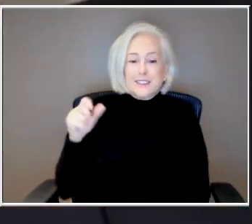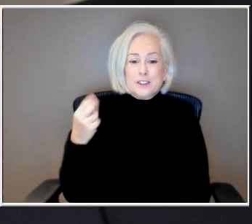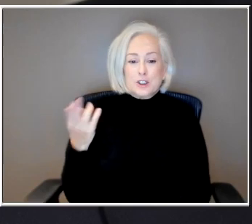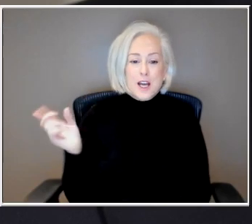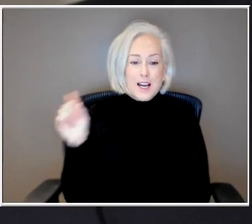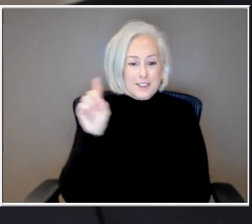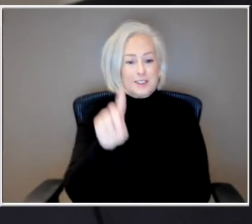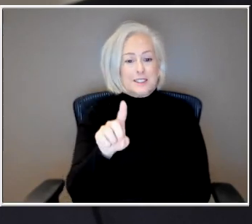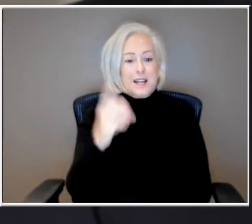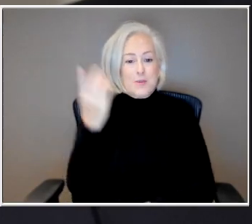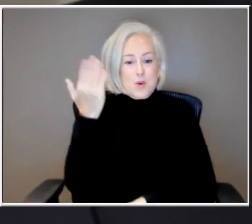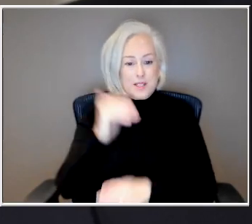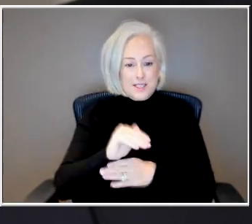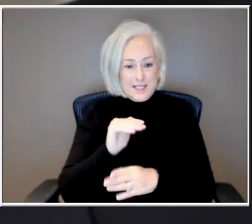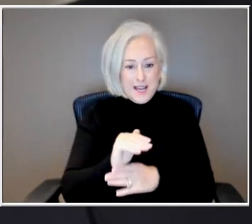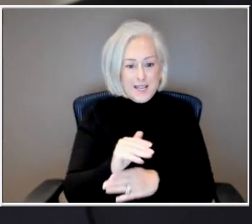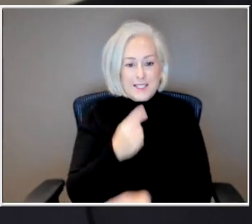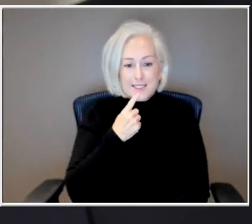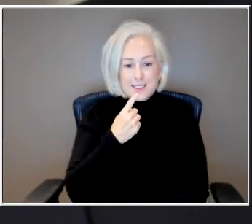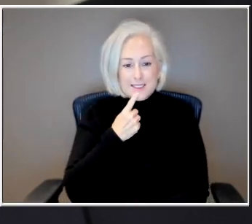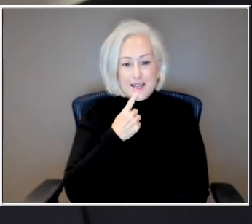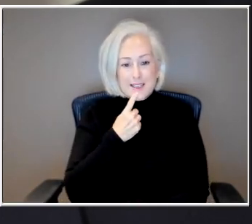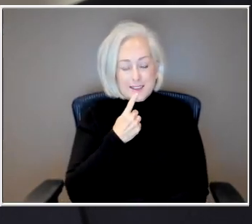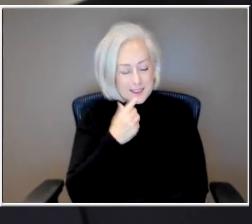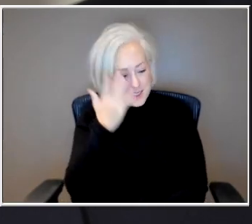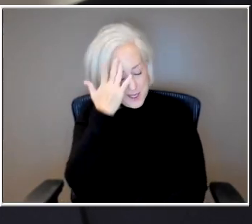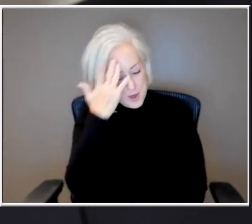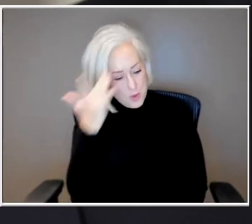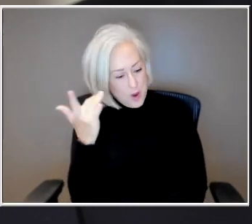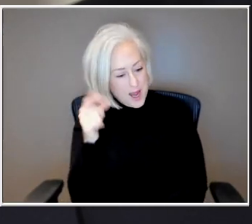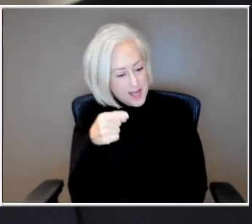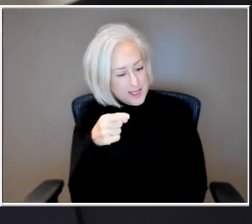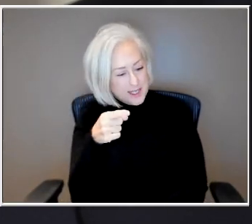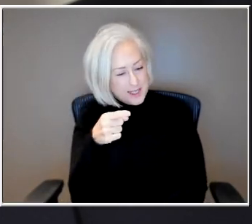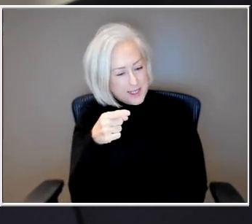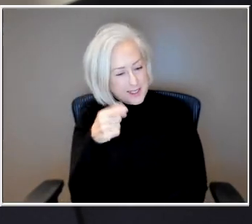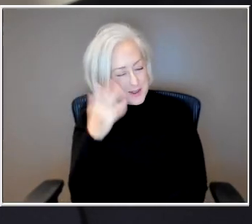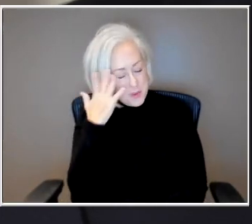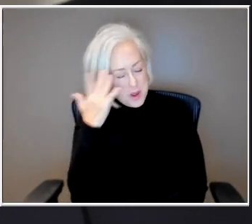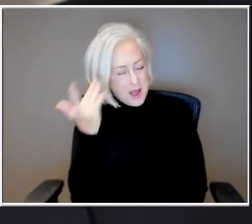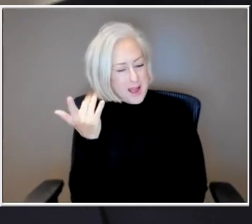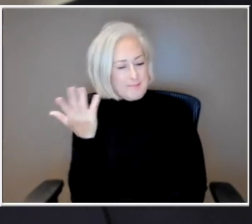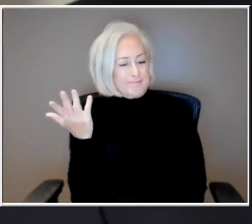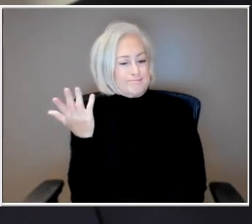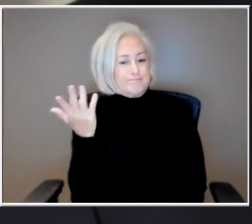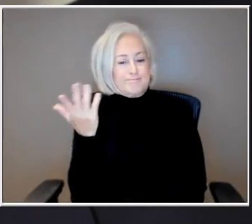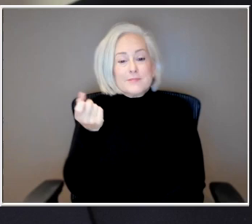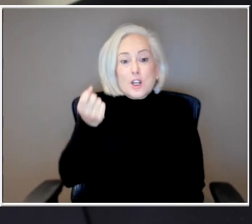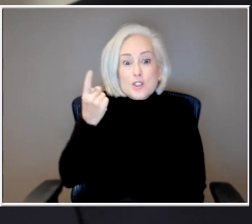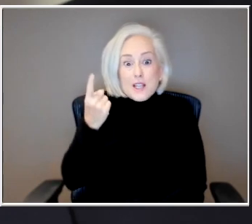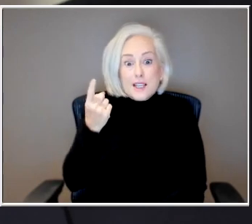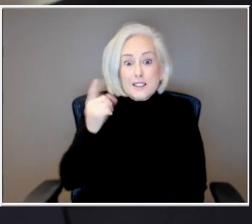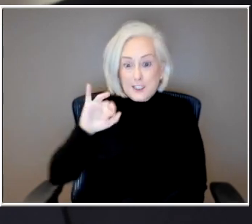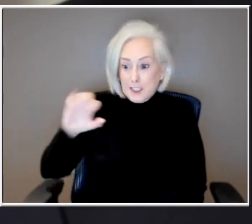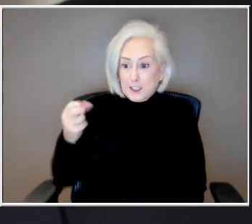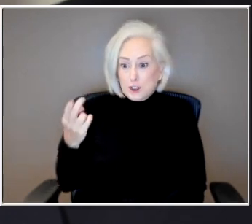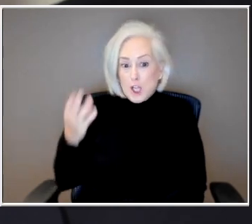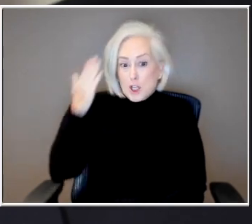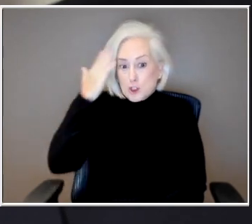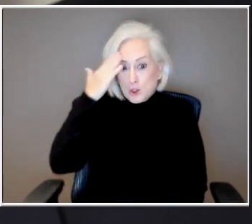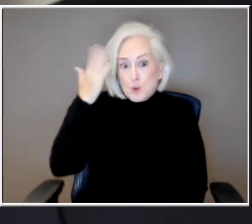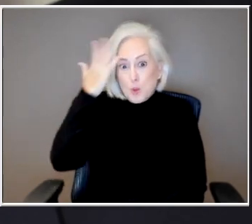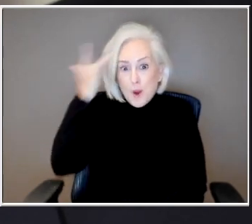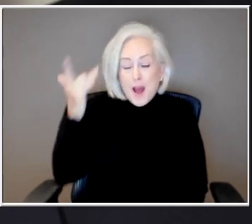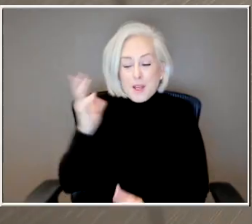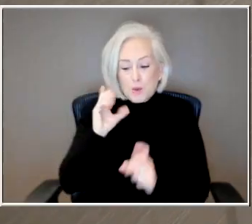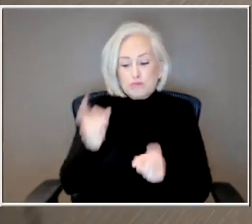near my bed and he just said, "Why?" And he didn't understand. I mean, he knew why he would donate to his dad, but he